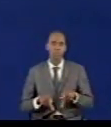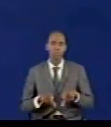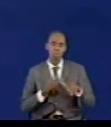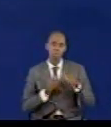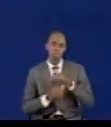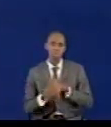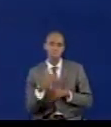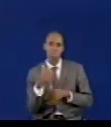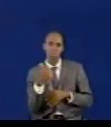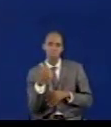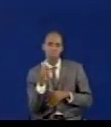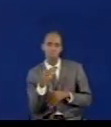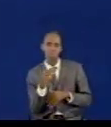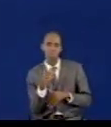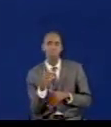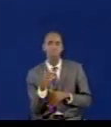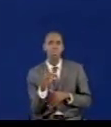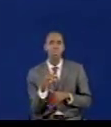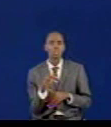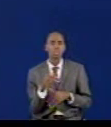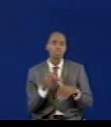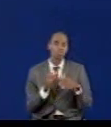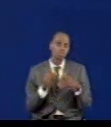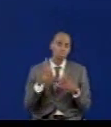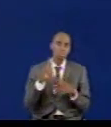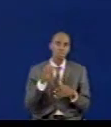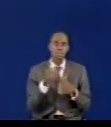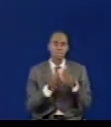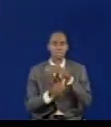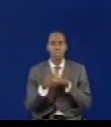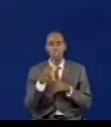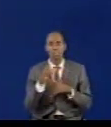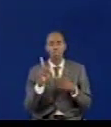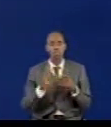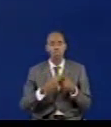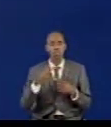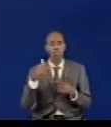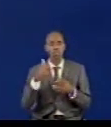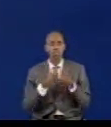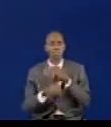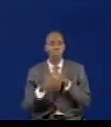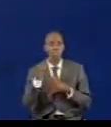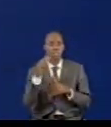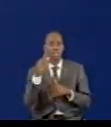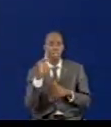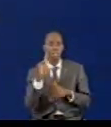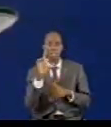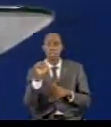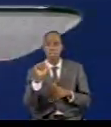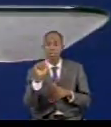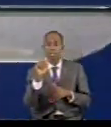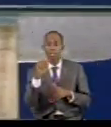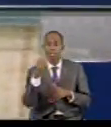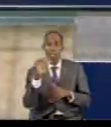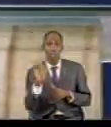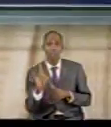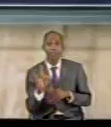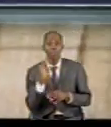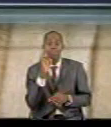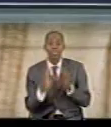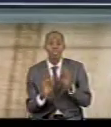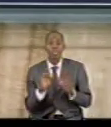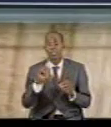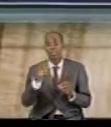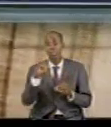the outside, someone within, someone outside, if anyone is to be saved, if anyone is to go